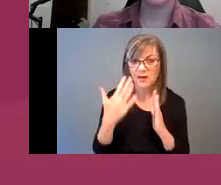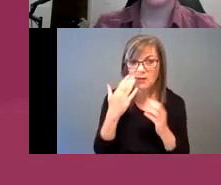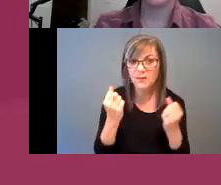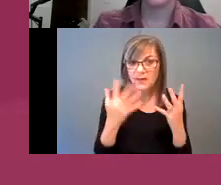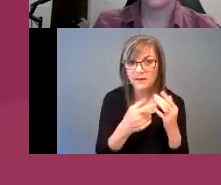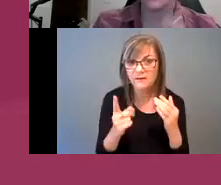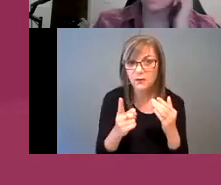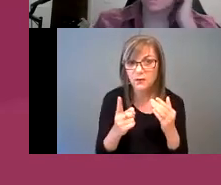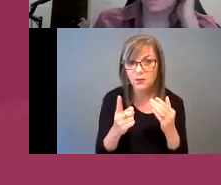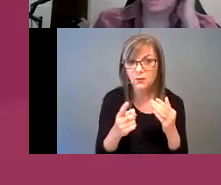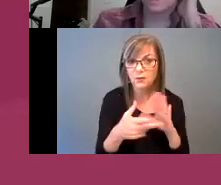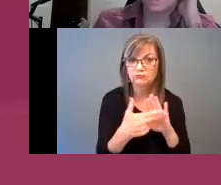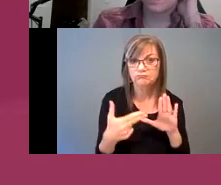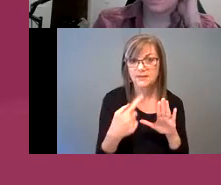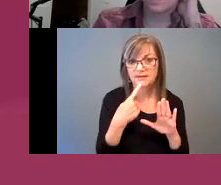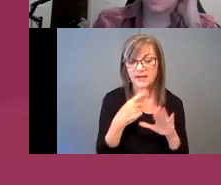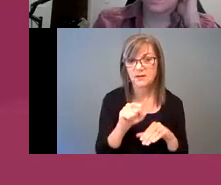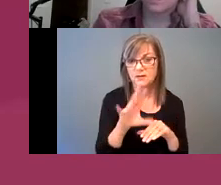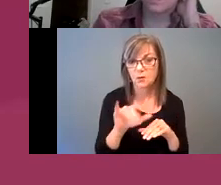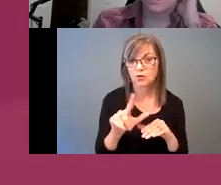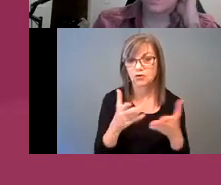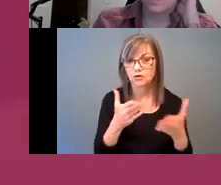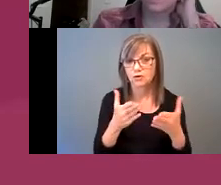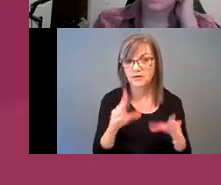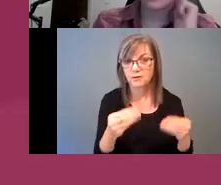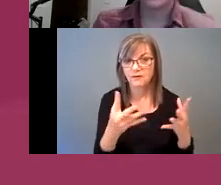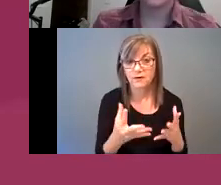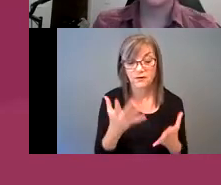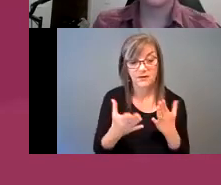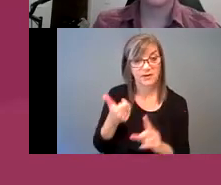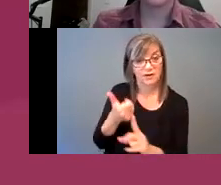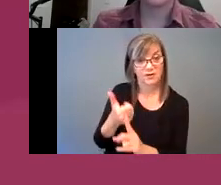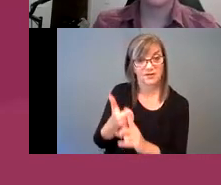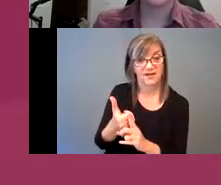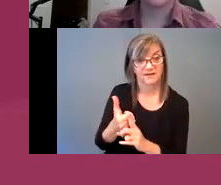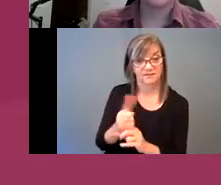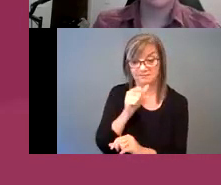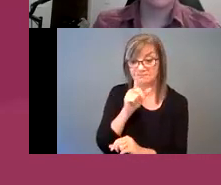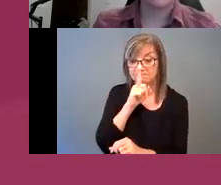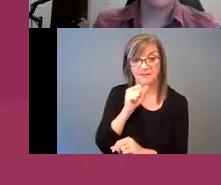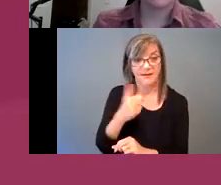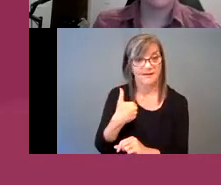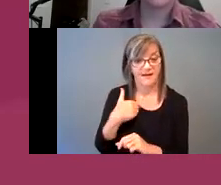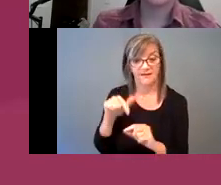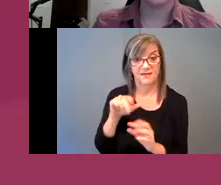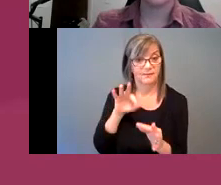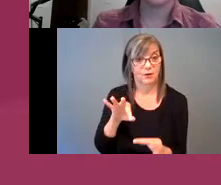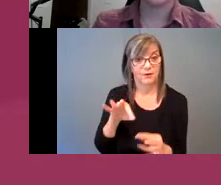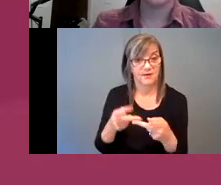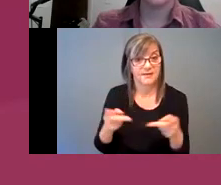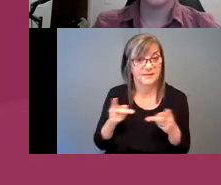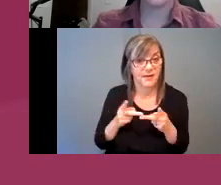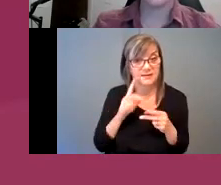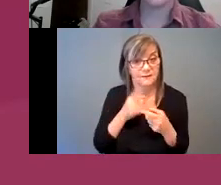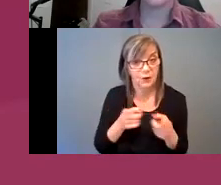service providers, and so that may not allow you to have this space that you would view as ideal